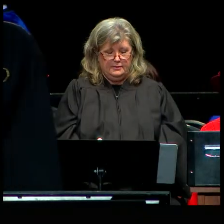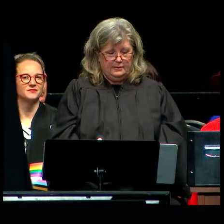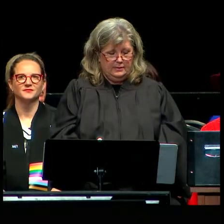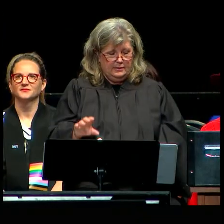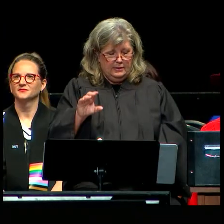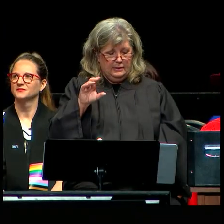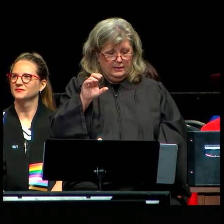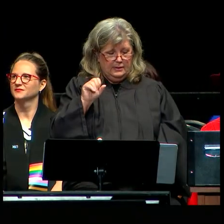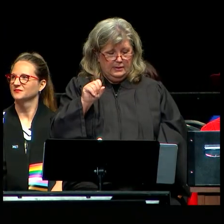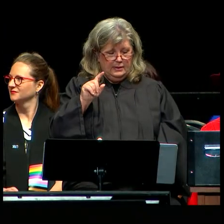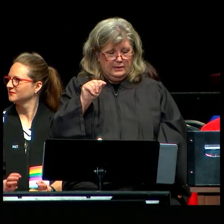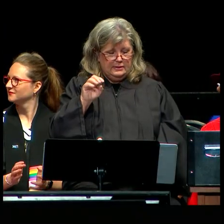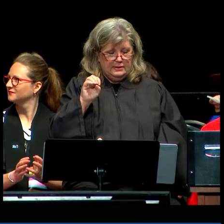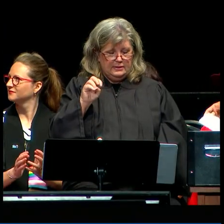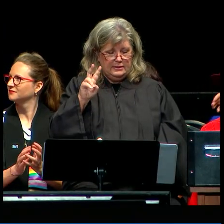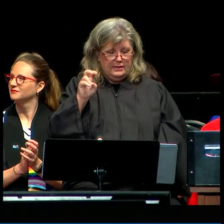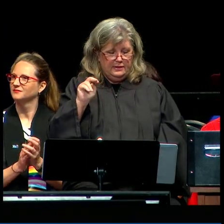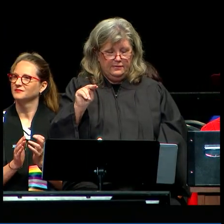Stephen Delaney.